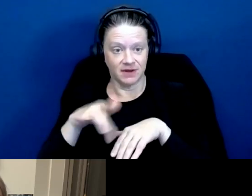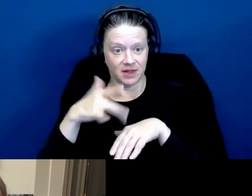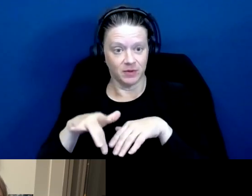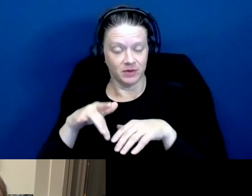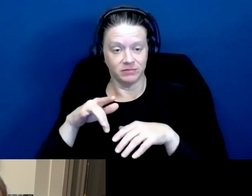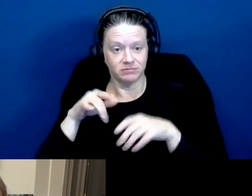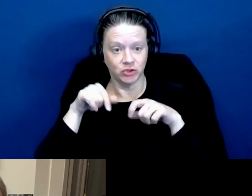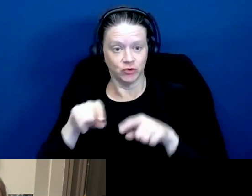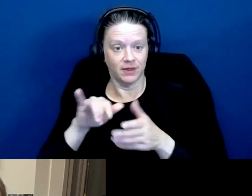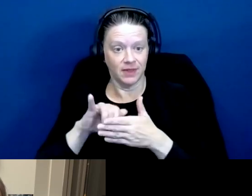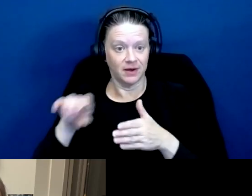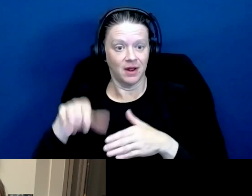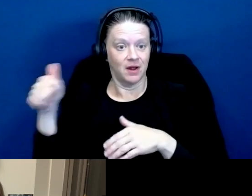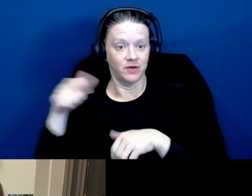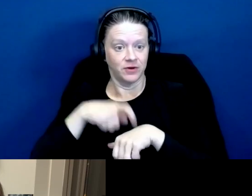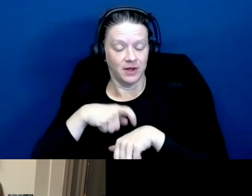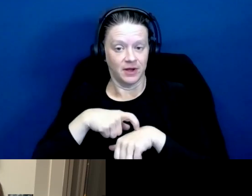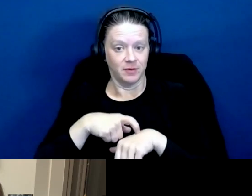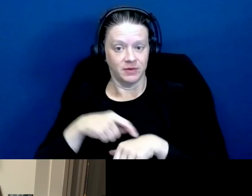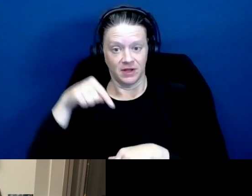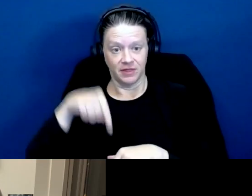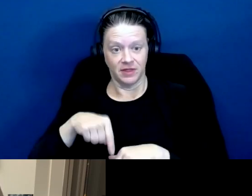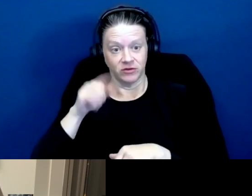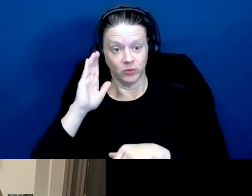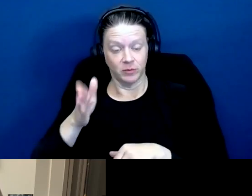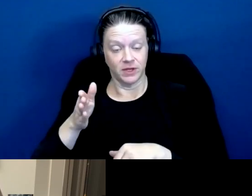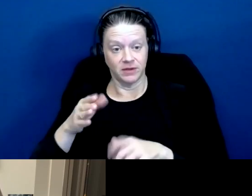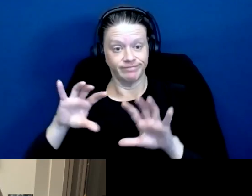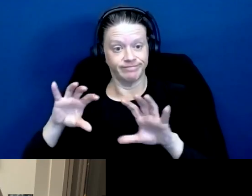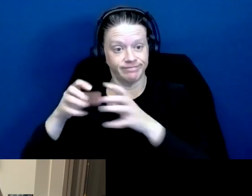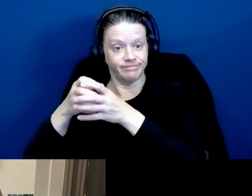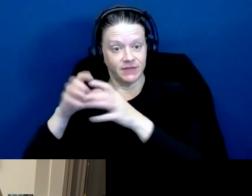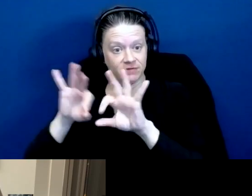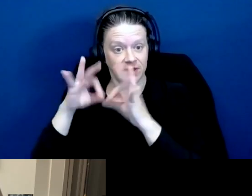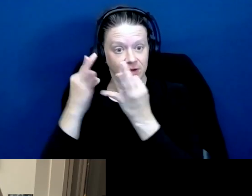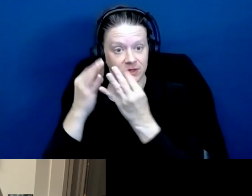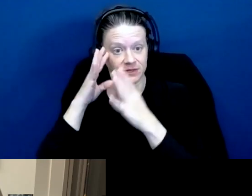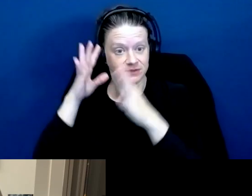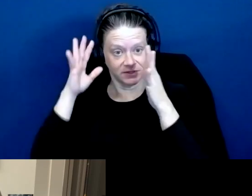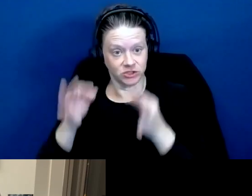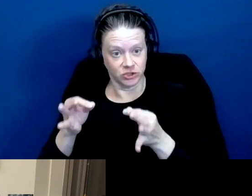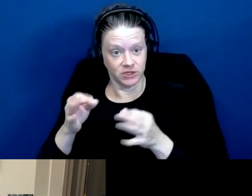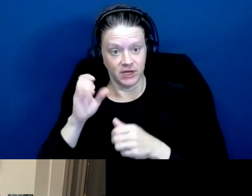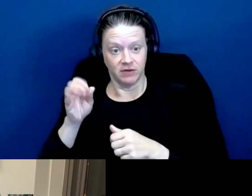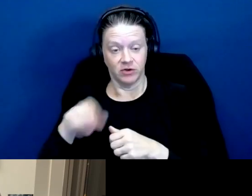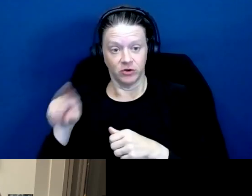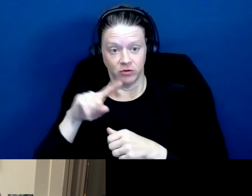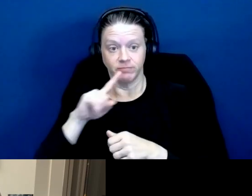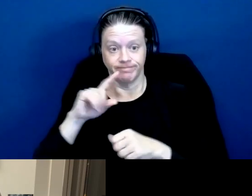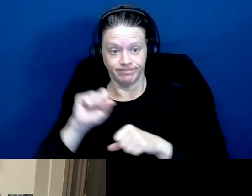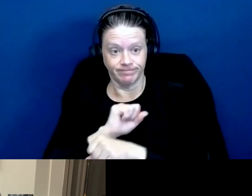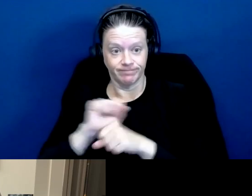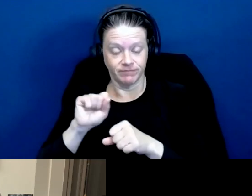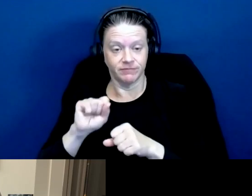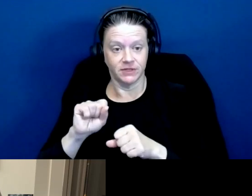time. And that this is going to be a family decision. If you are truly certain that it was the vaccine that caused a